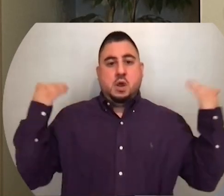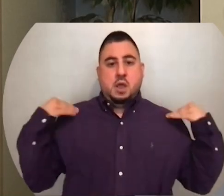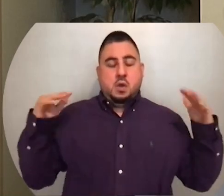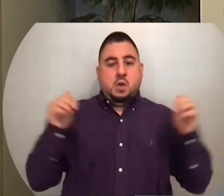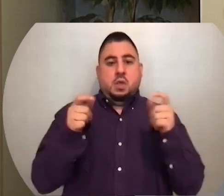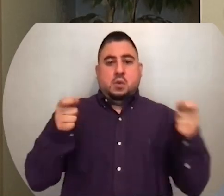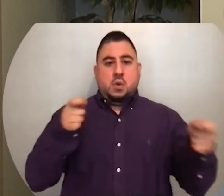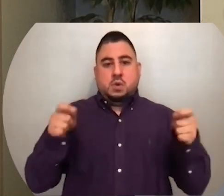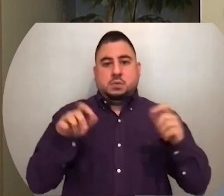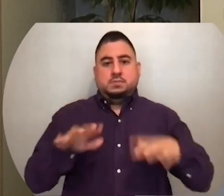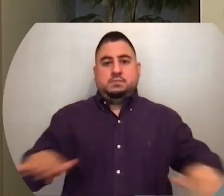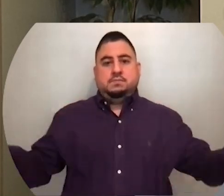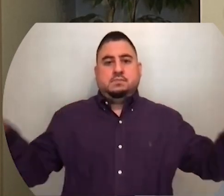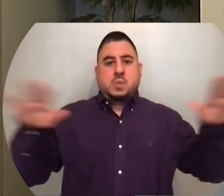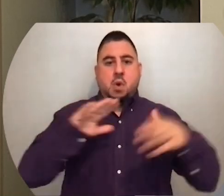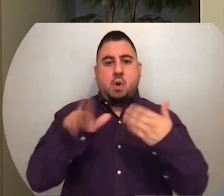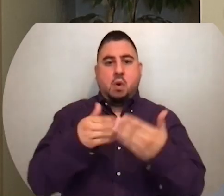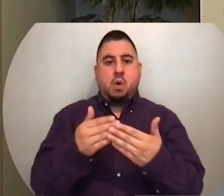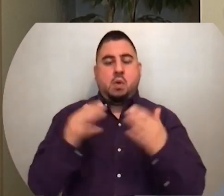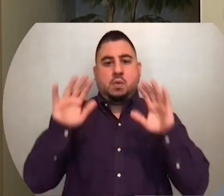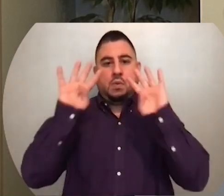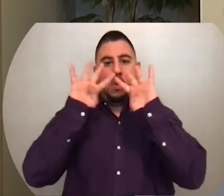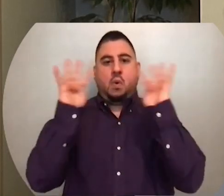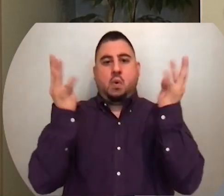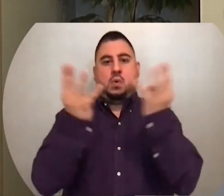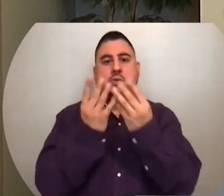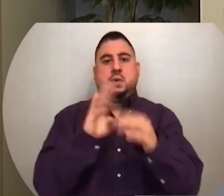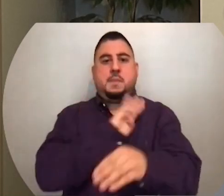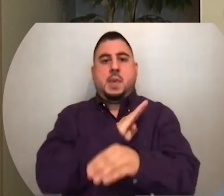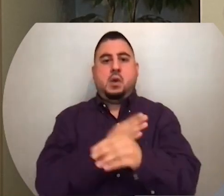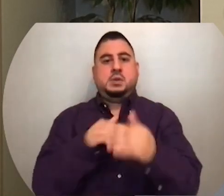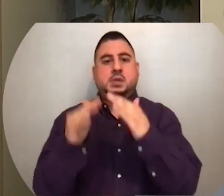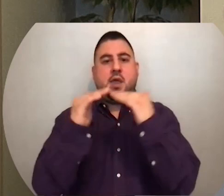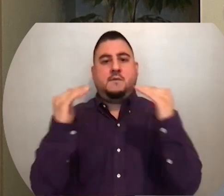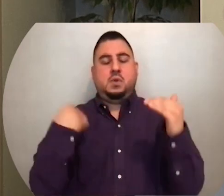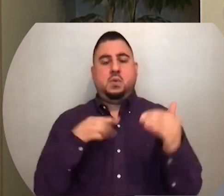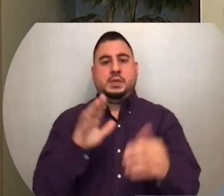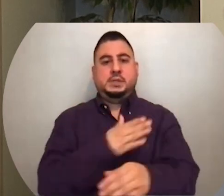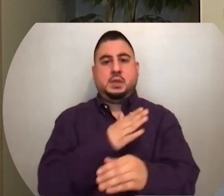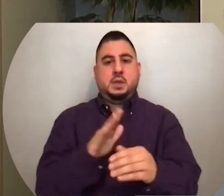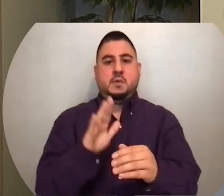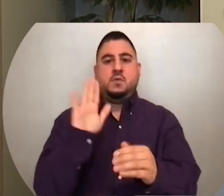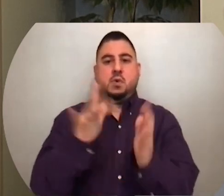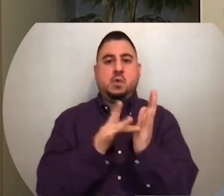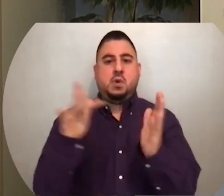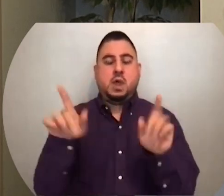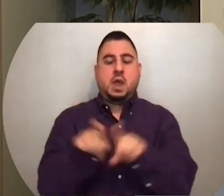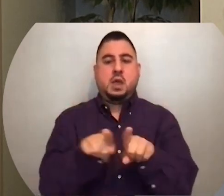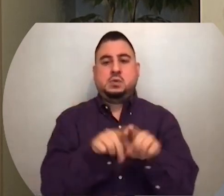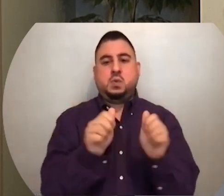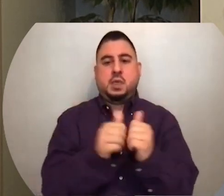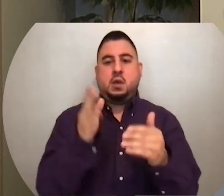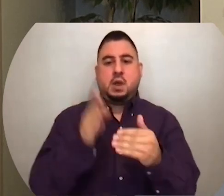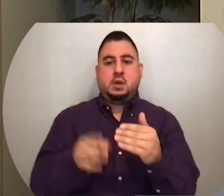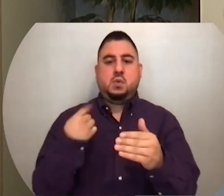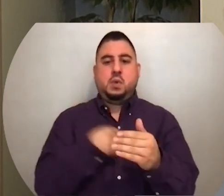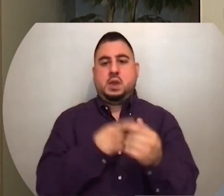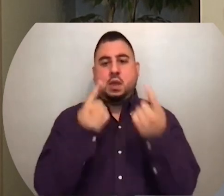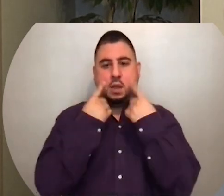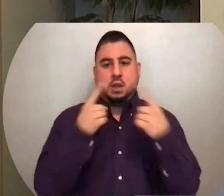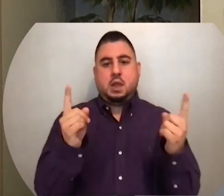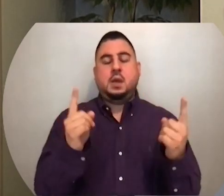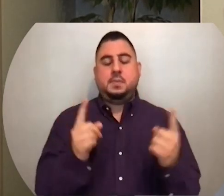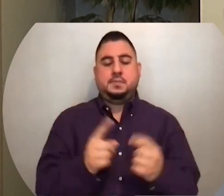archangels, with thrones and dominions, and with all the hosts and powers of heaven, we sing the hymn of your glory, as without end we